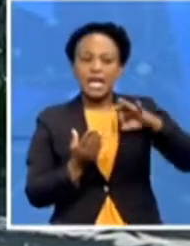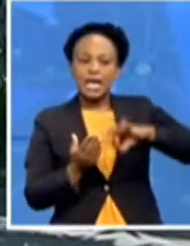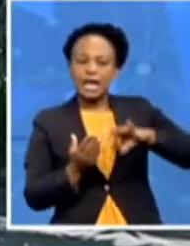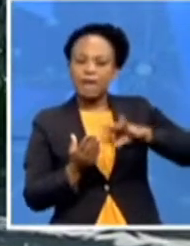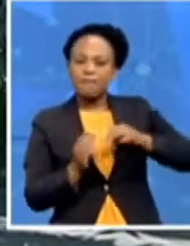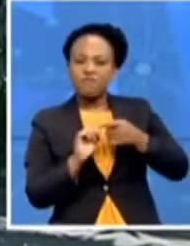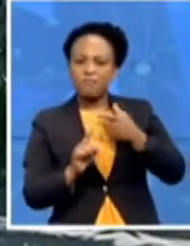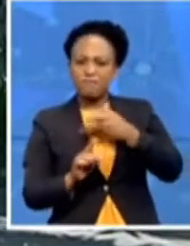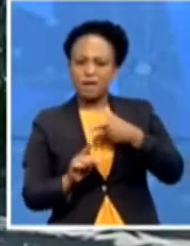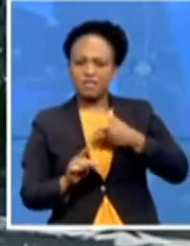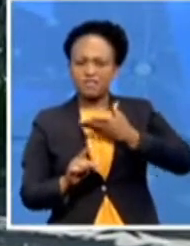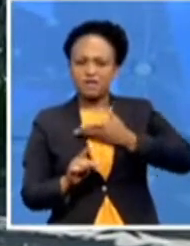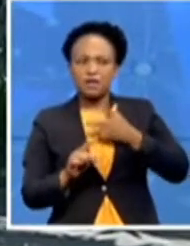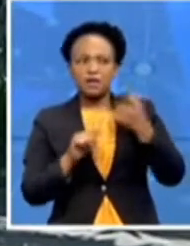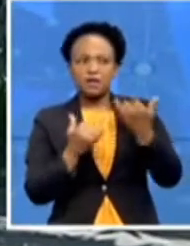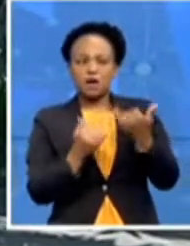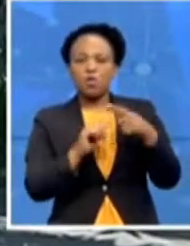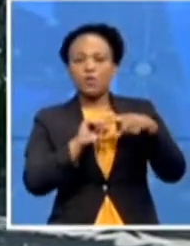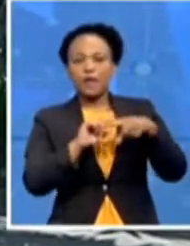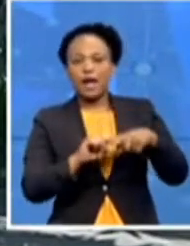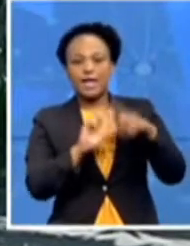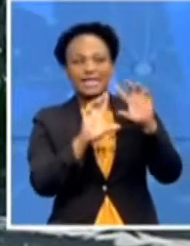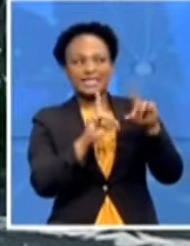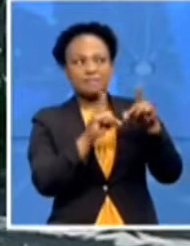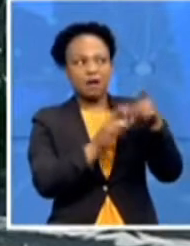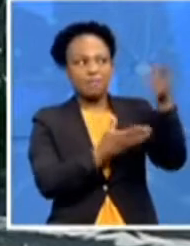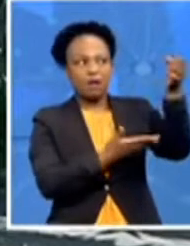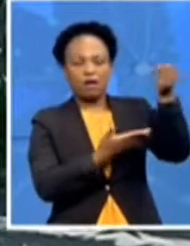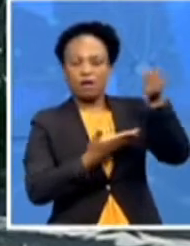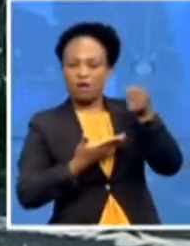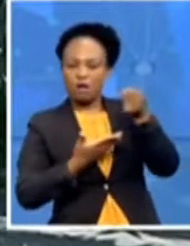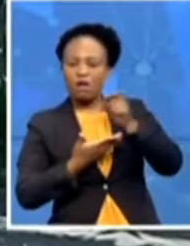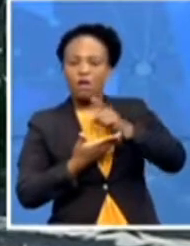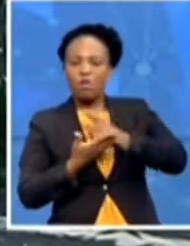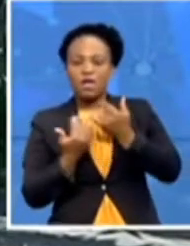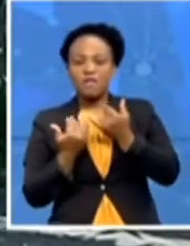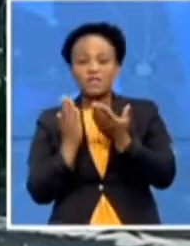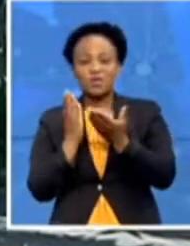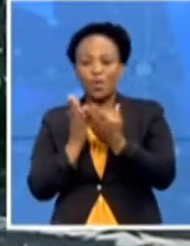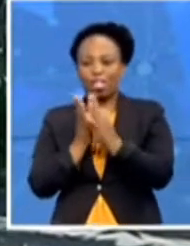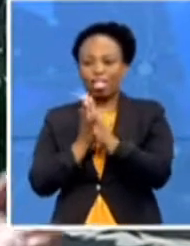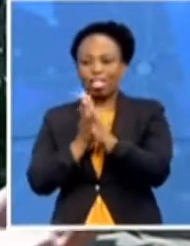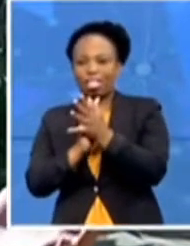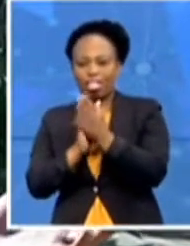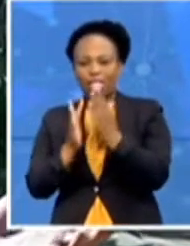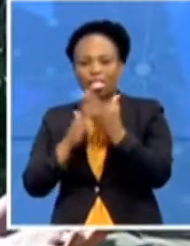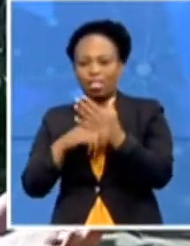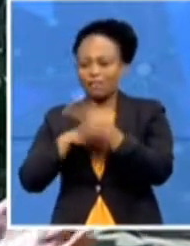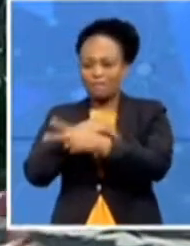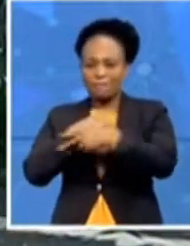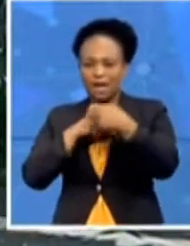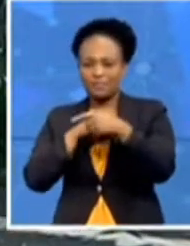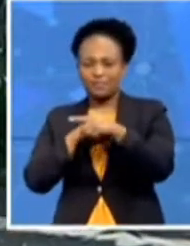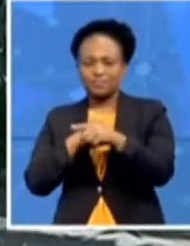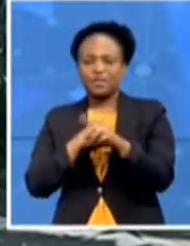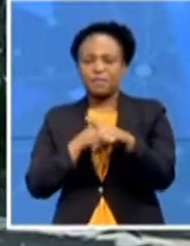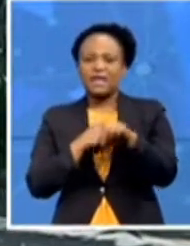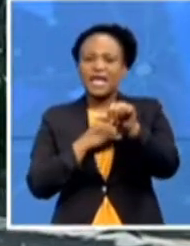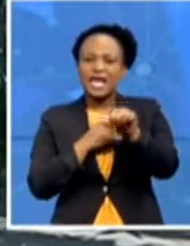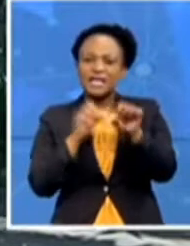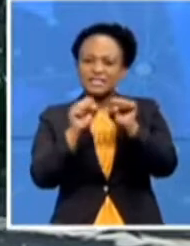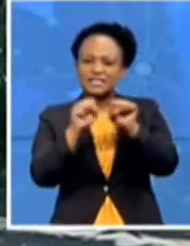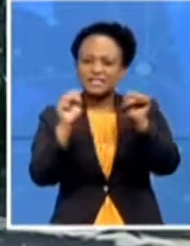the department. And when vandalism such as this happens here to this degree, where their PA system was stolen, was worth over 100,000 rand,